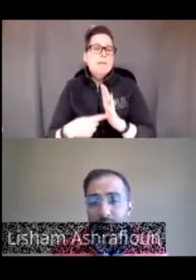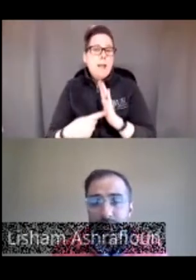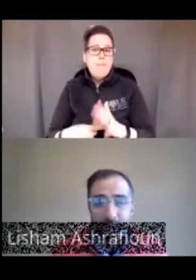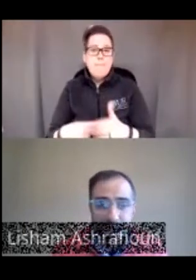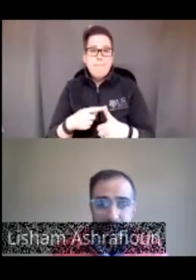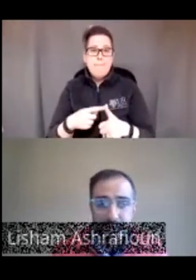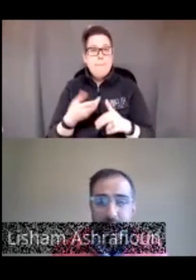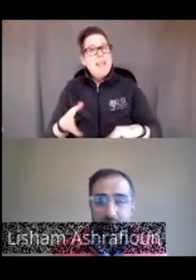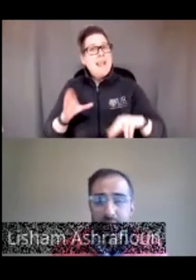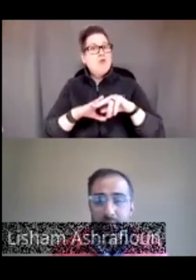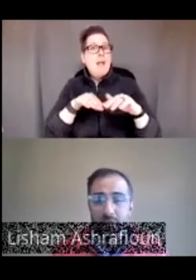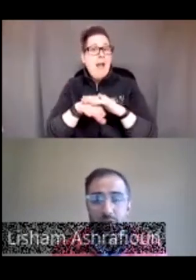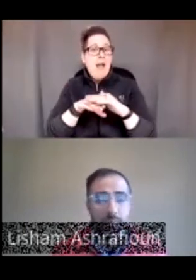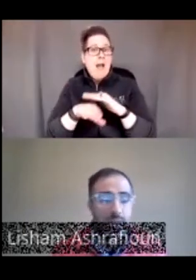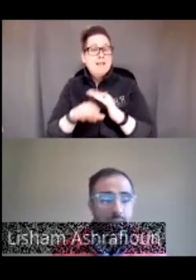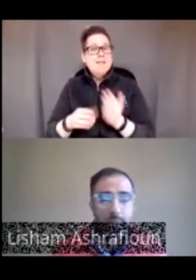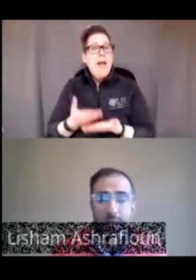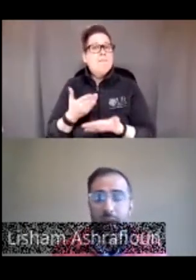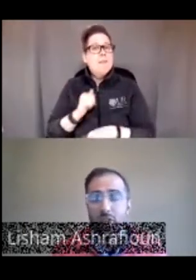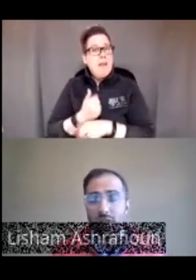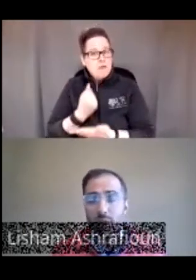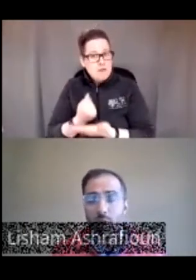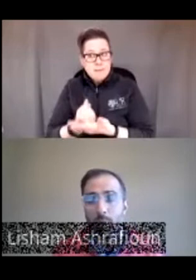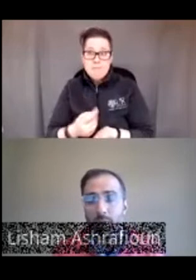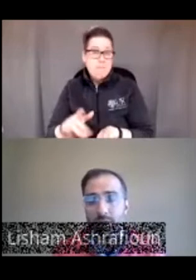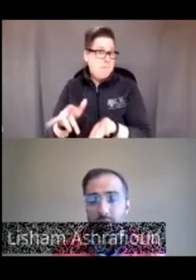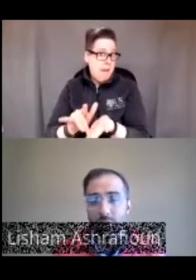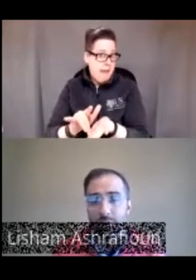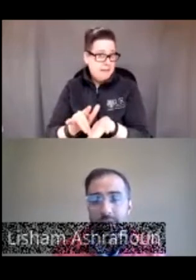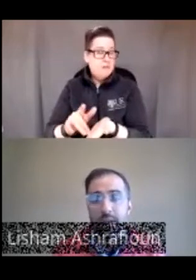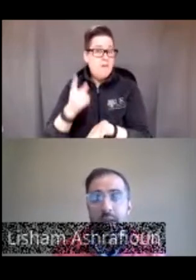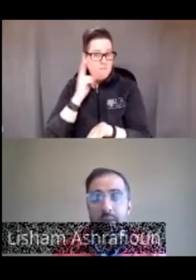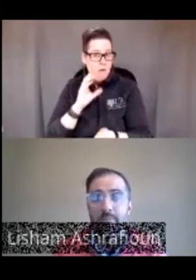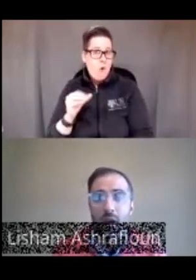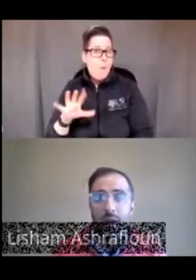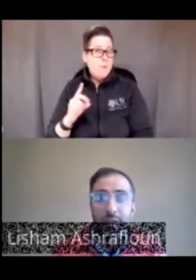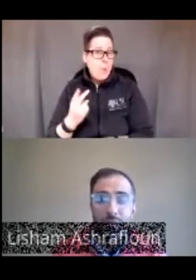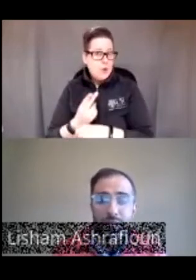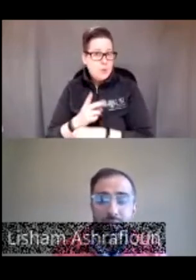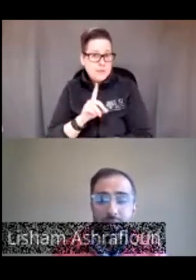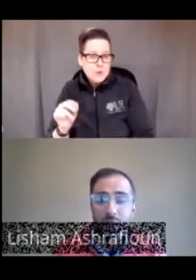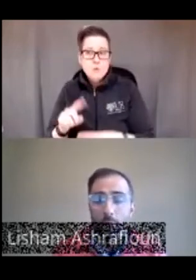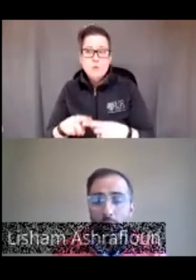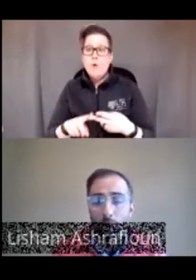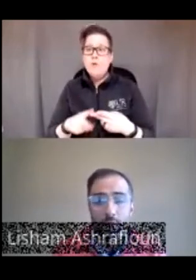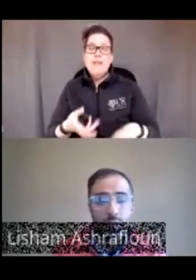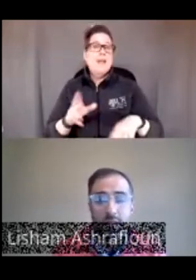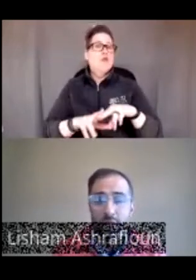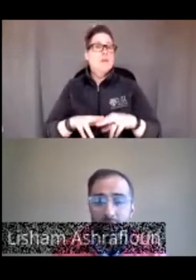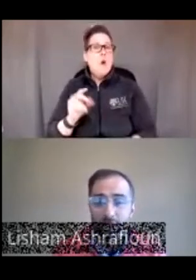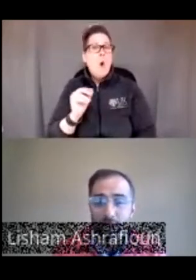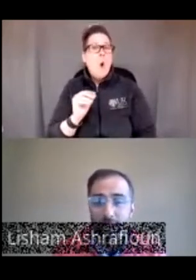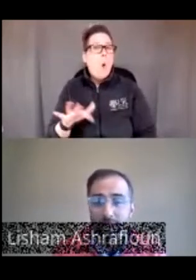like increasing access to evidence-based treatments like medications for opioid use disorders, increasing opioid